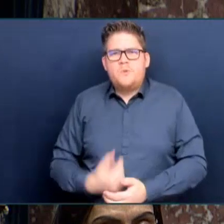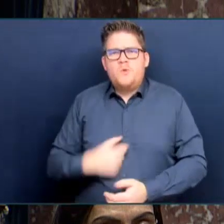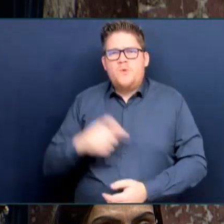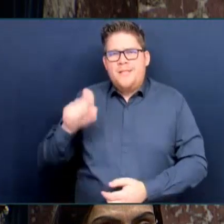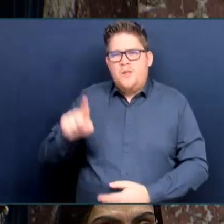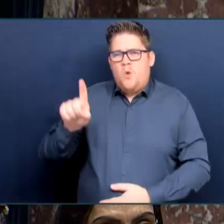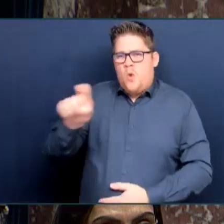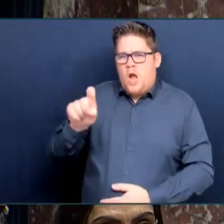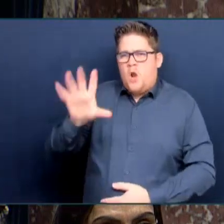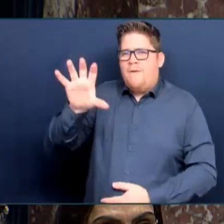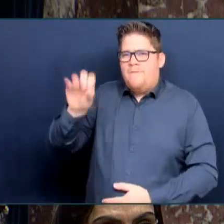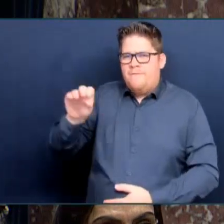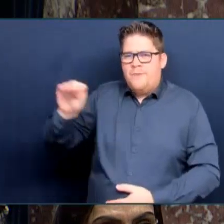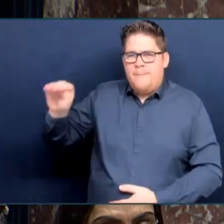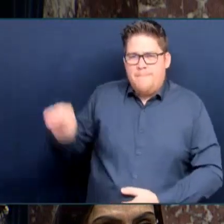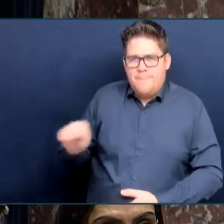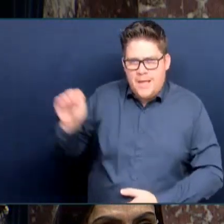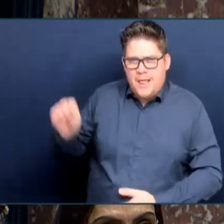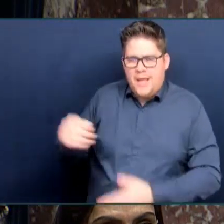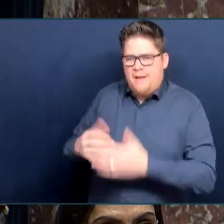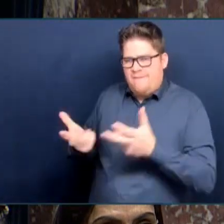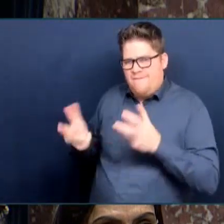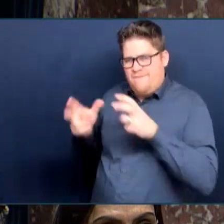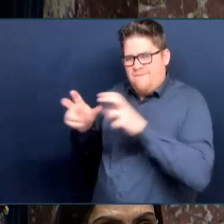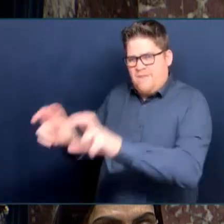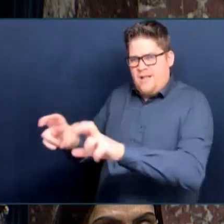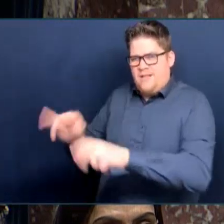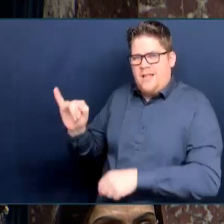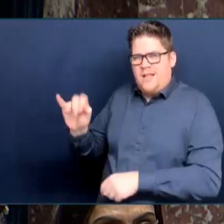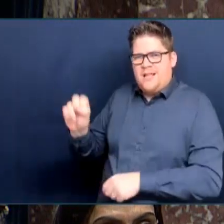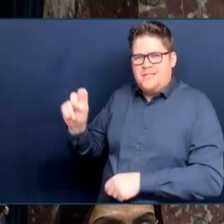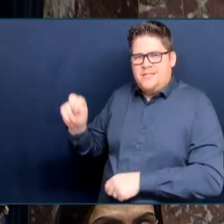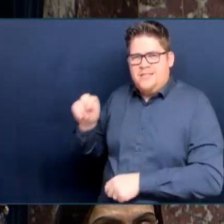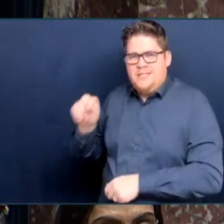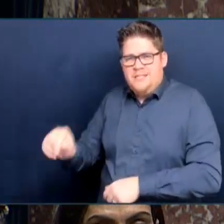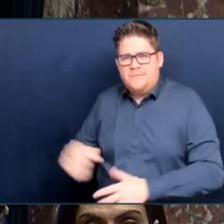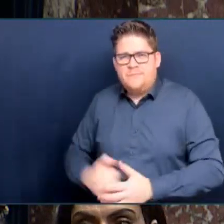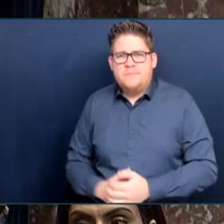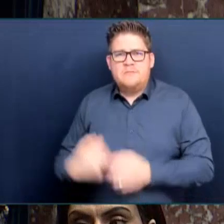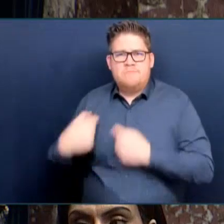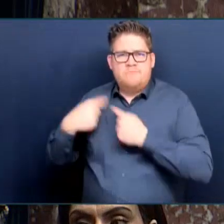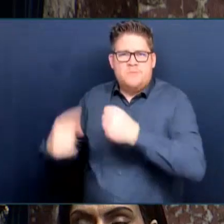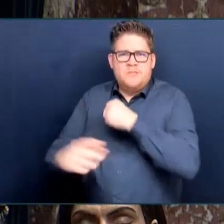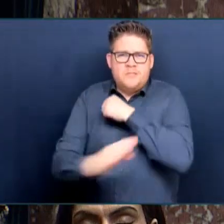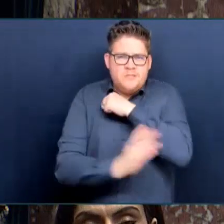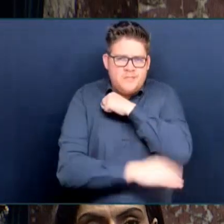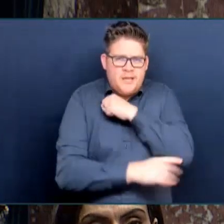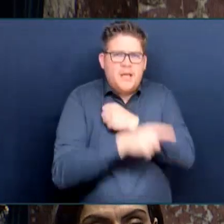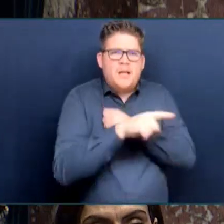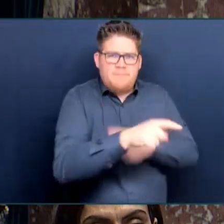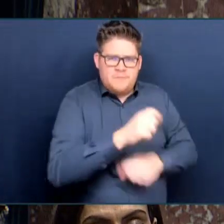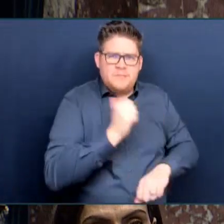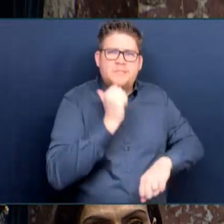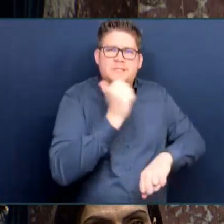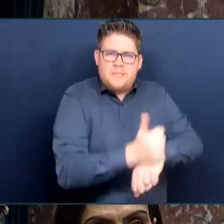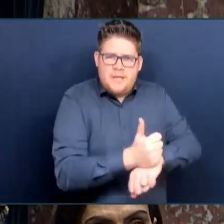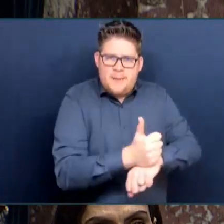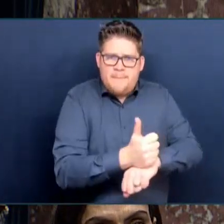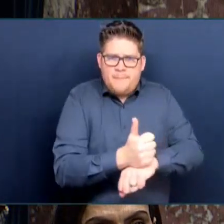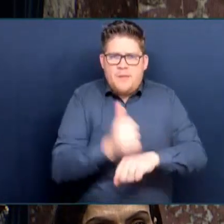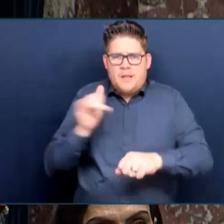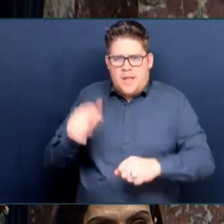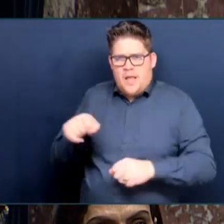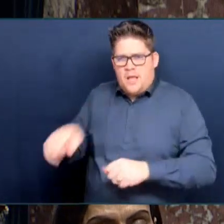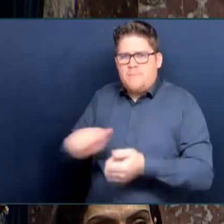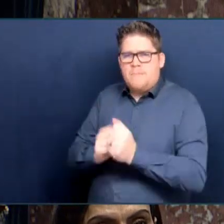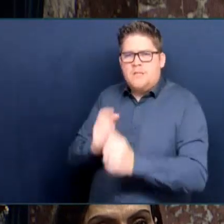government last September ensures that the trust will be a catalyst for more than $1 billion in total investment. This bill removes the